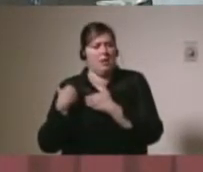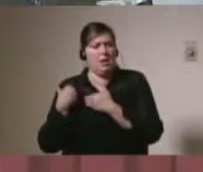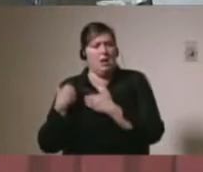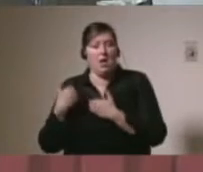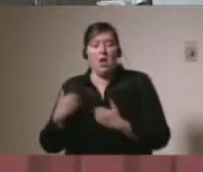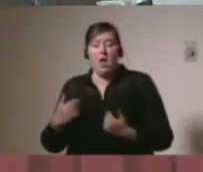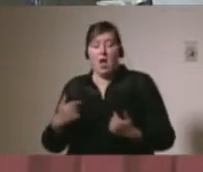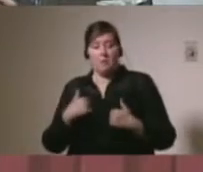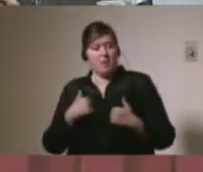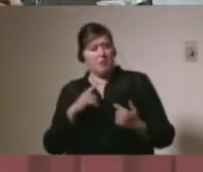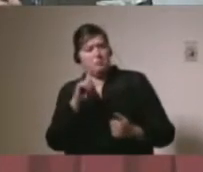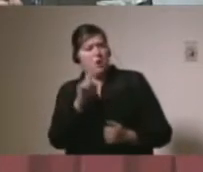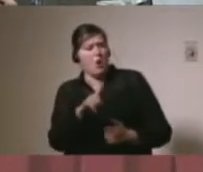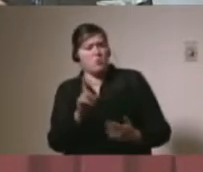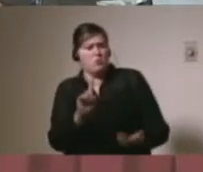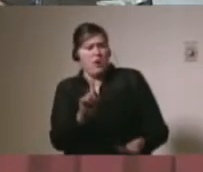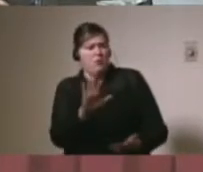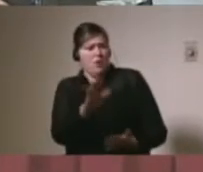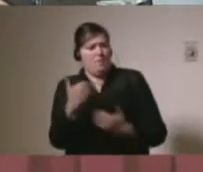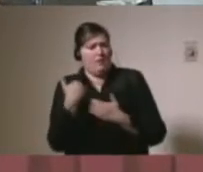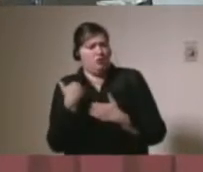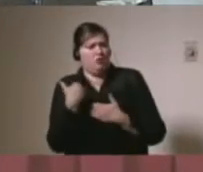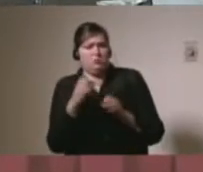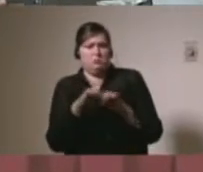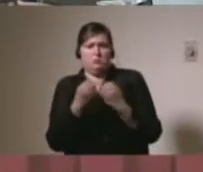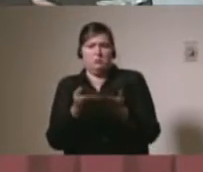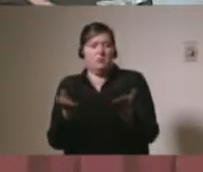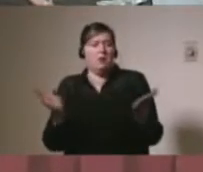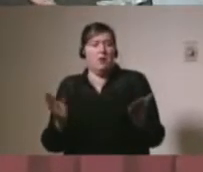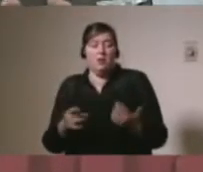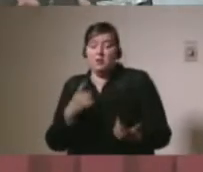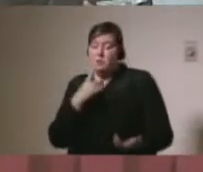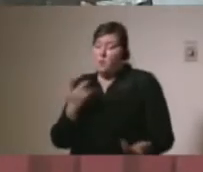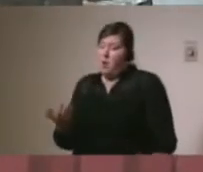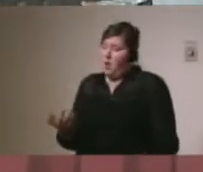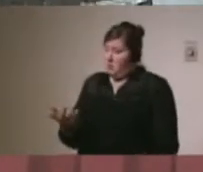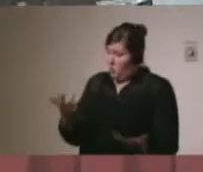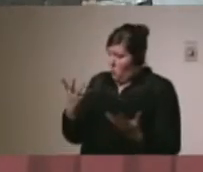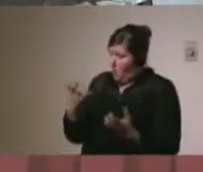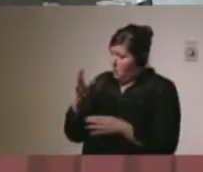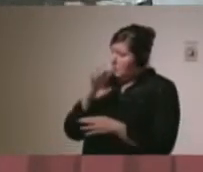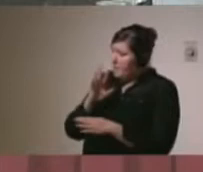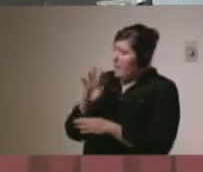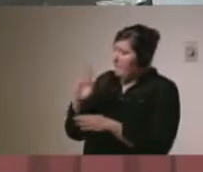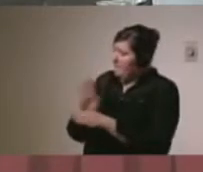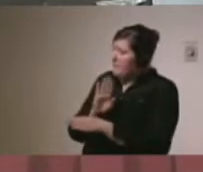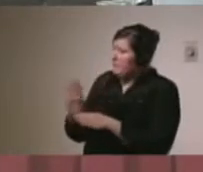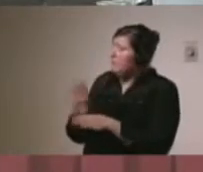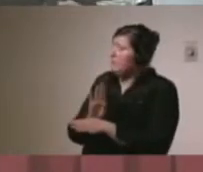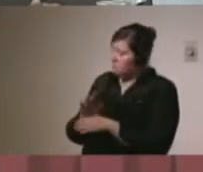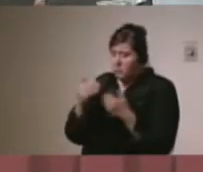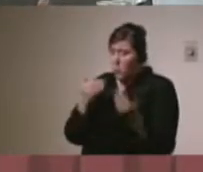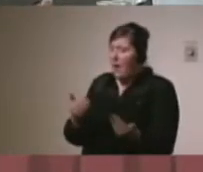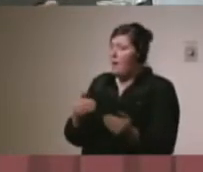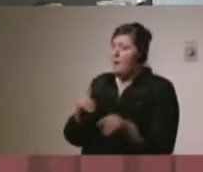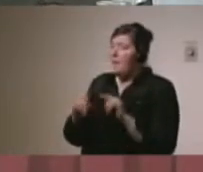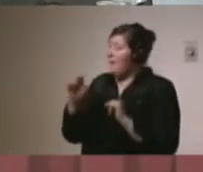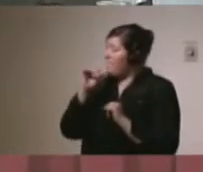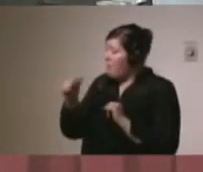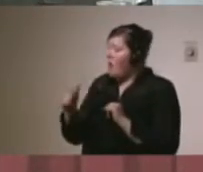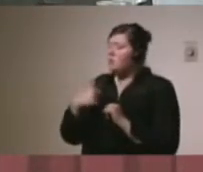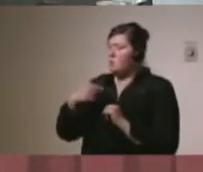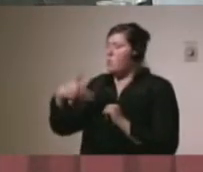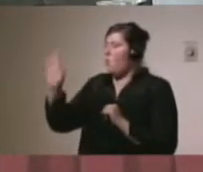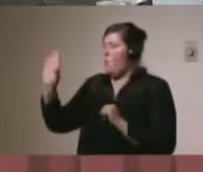out? So, I mean, it is, because the management side of it